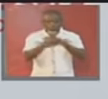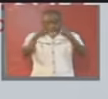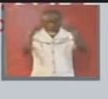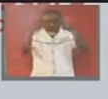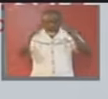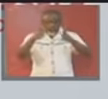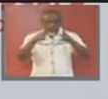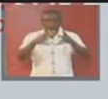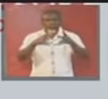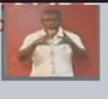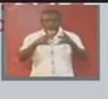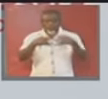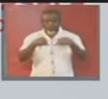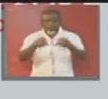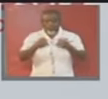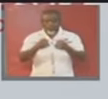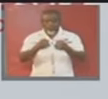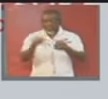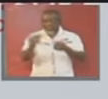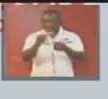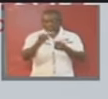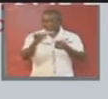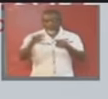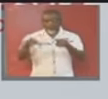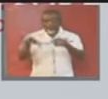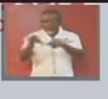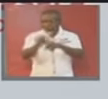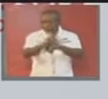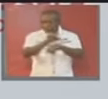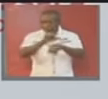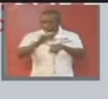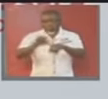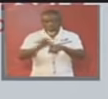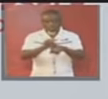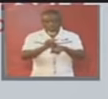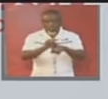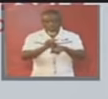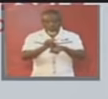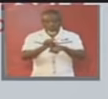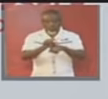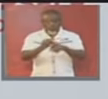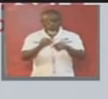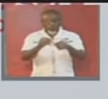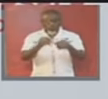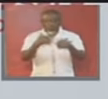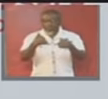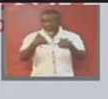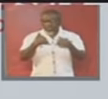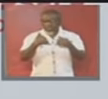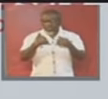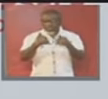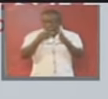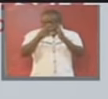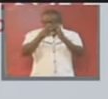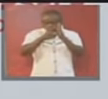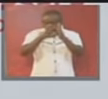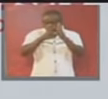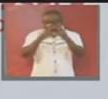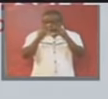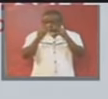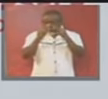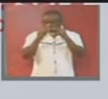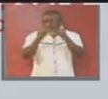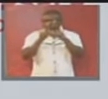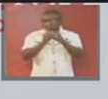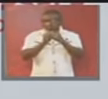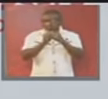Grenada, Honorable Nicholas Steele. We had a virtual meeting of all ministers of health under